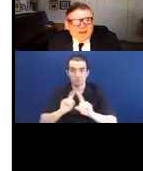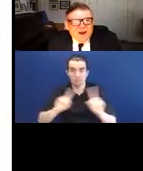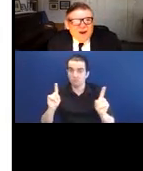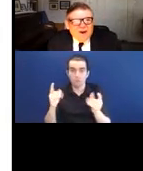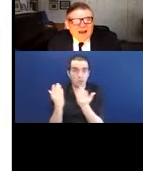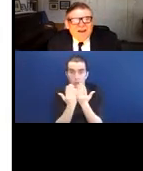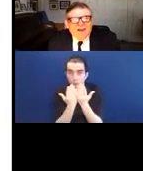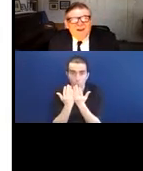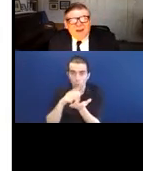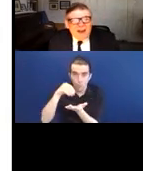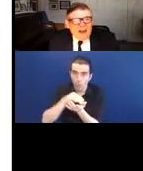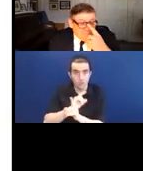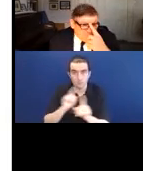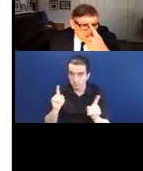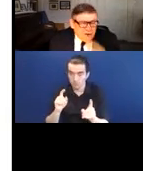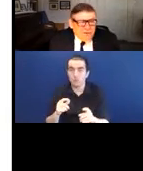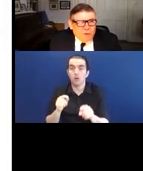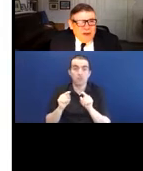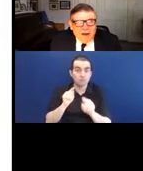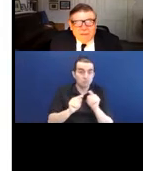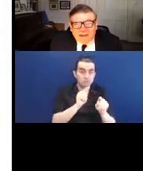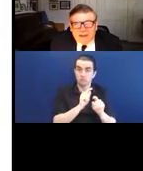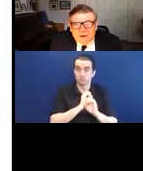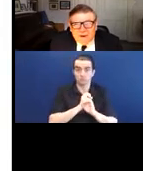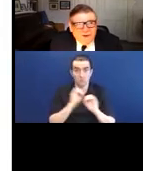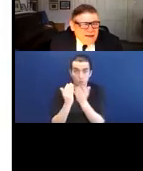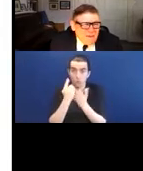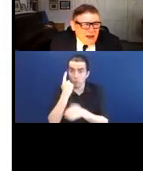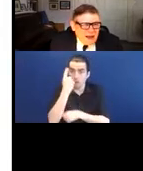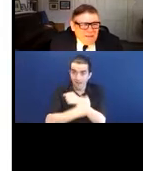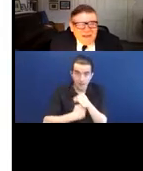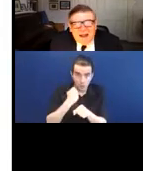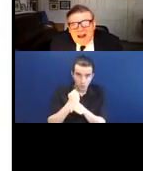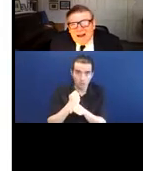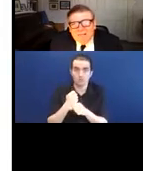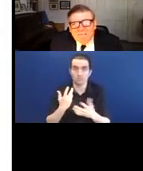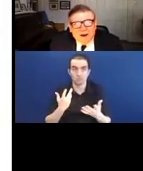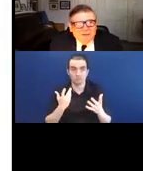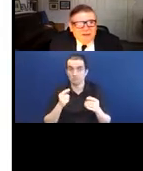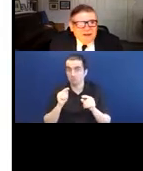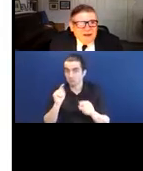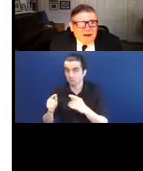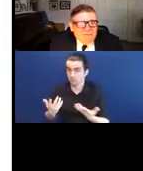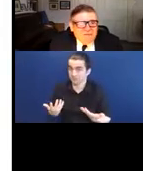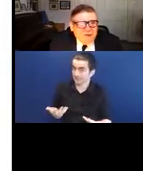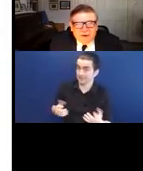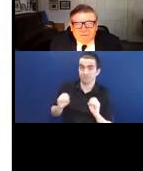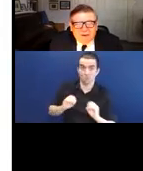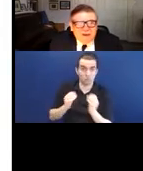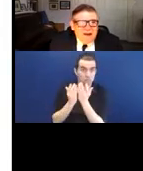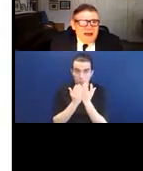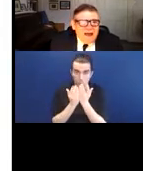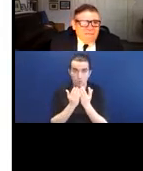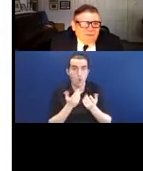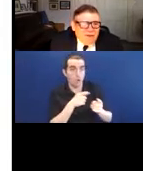the third lockdown in the UK, children will be going back to school next Monday. They've been off since before